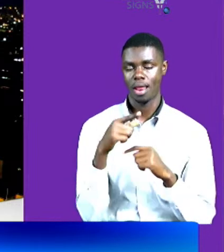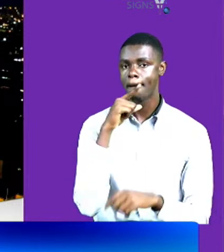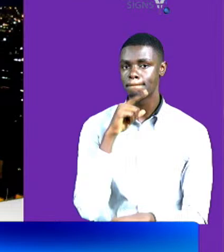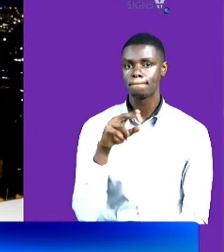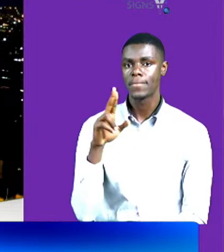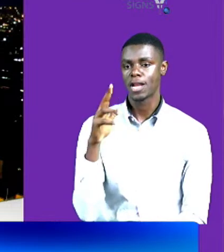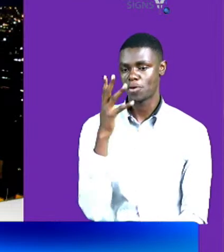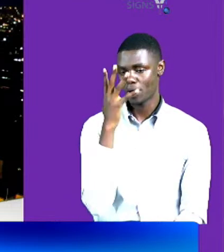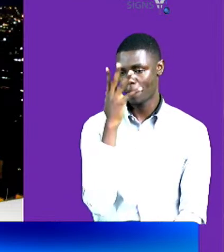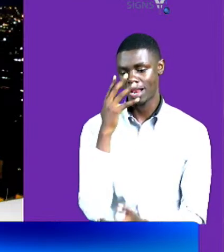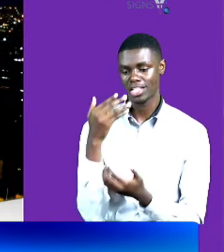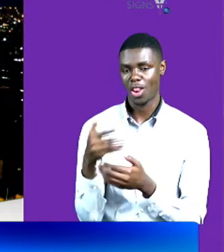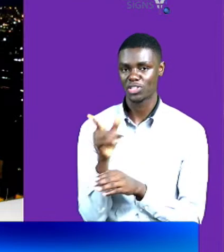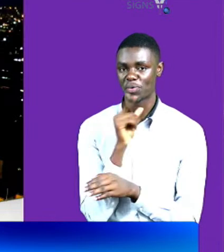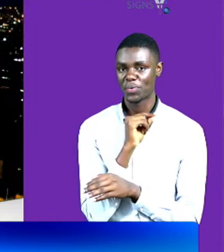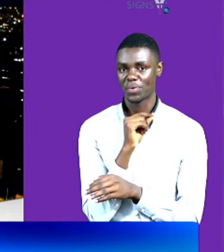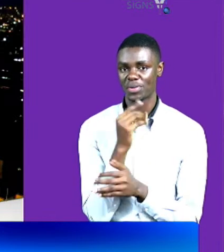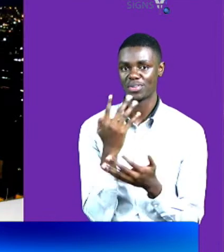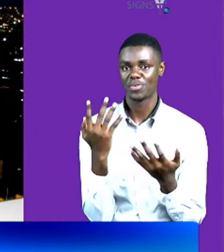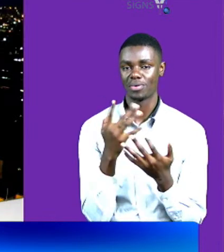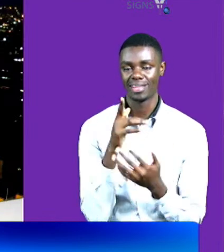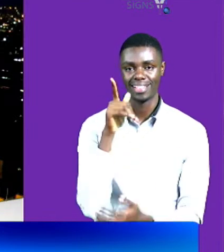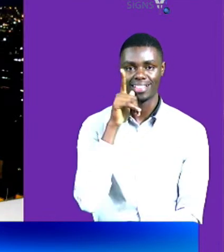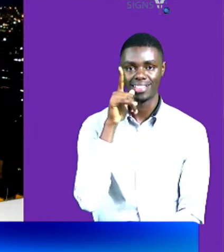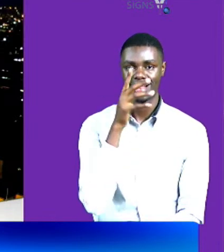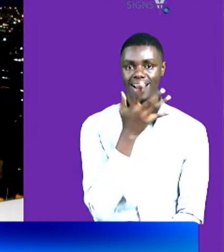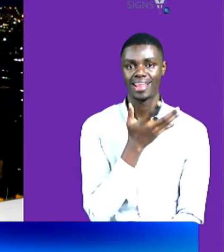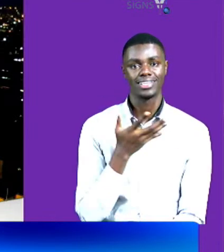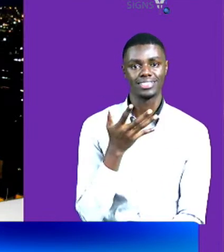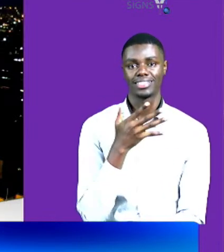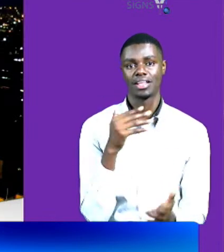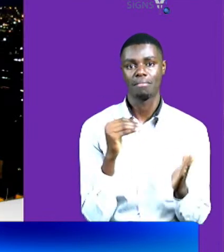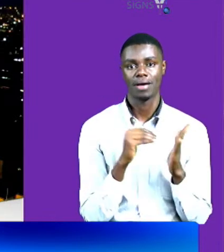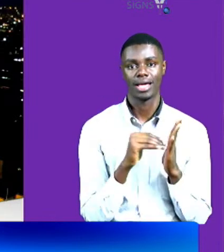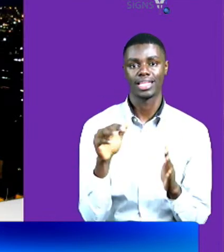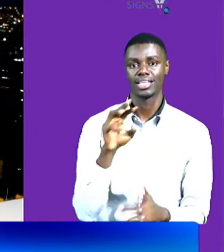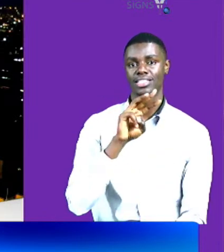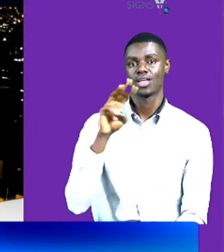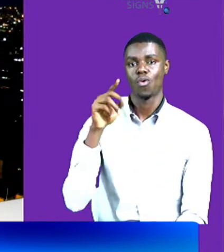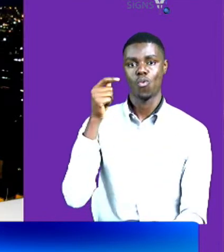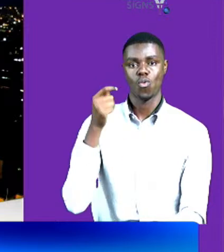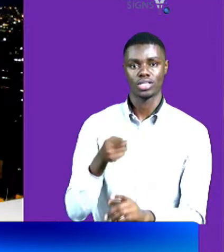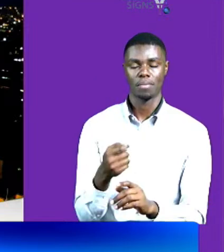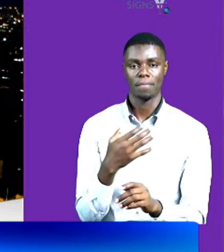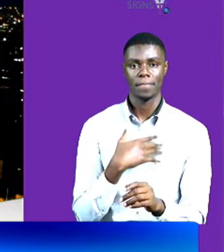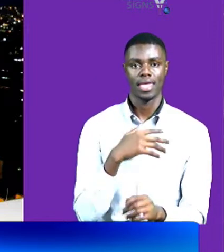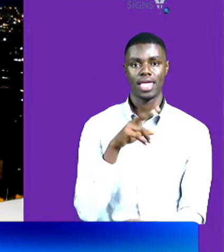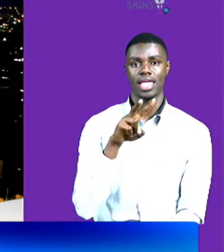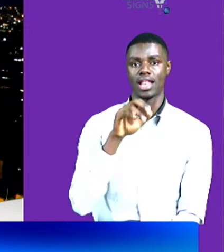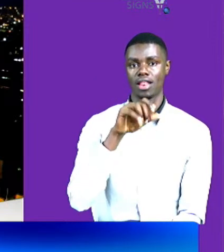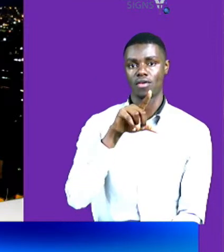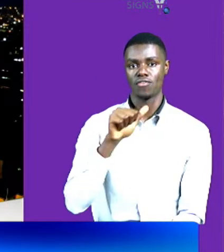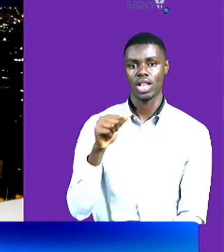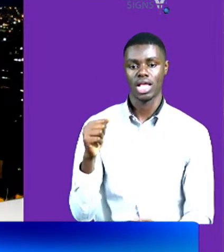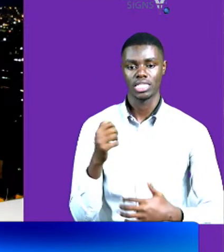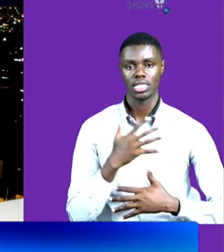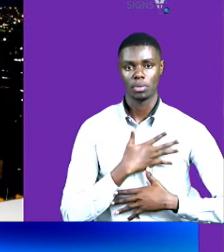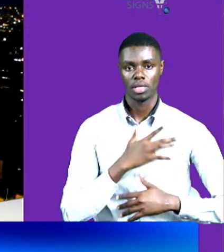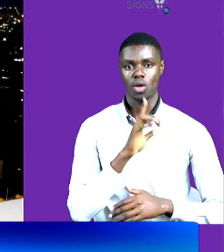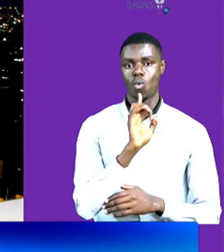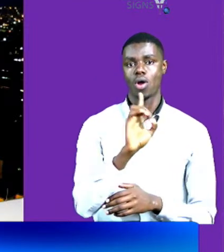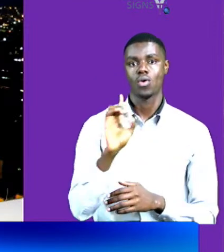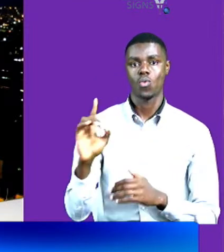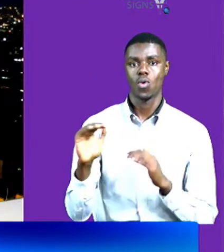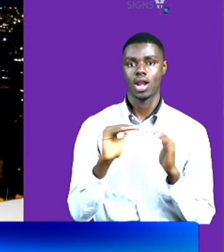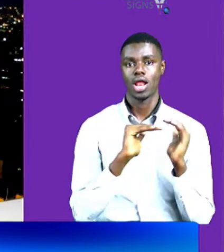United's embarrassing loss at the London Stadium against West Ham and Villa's surprising